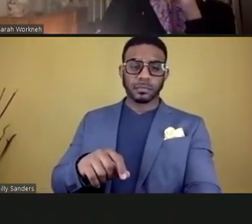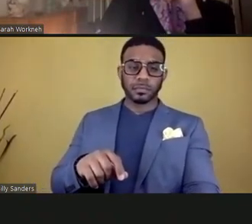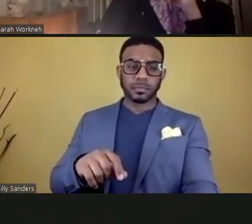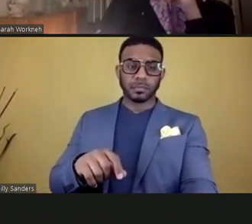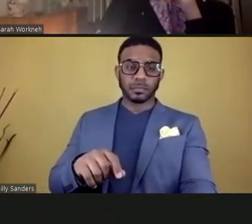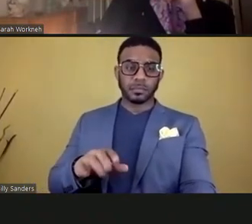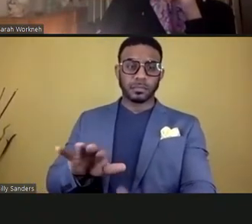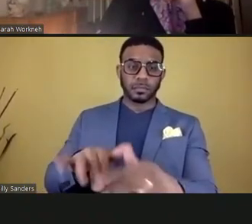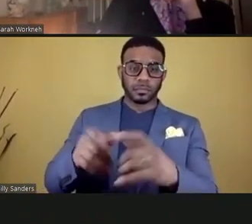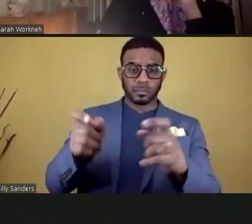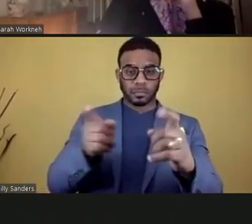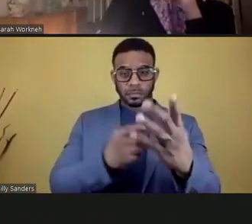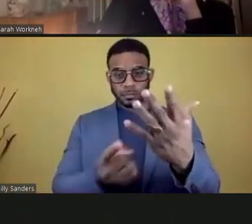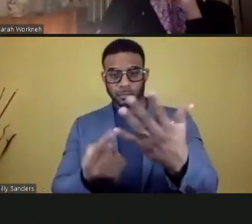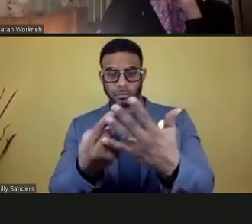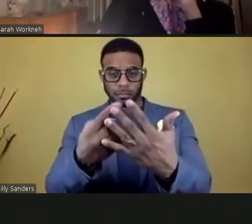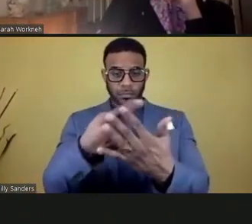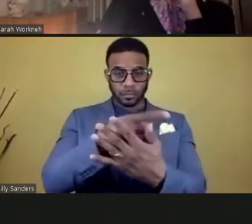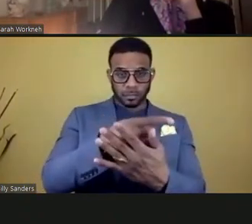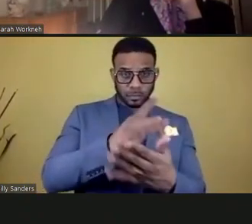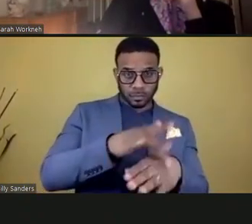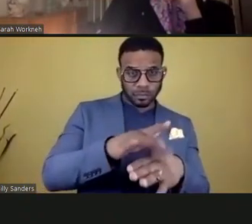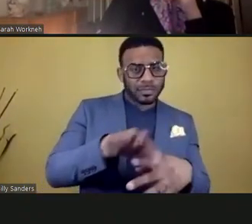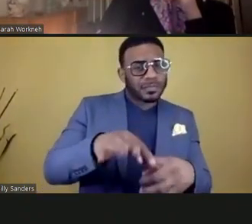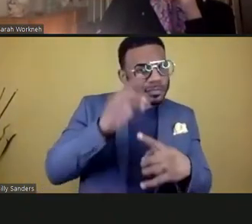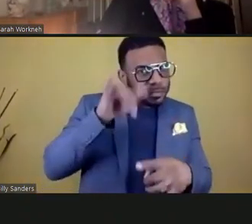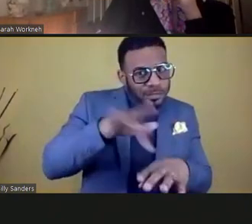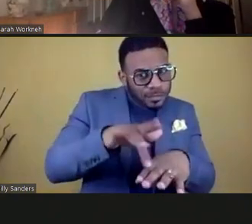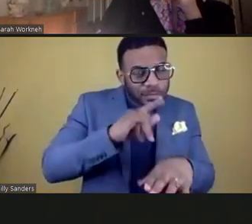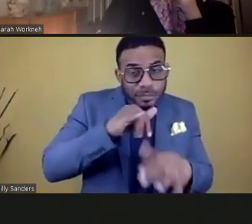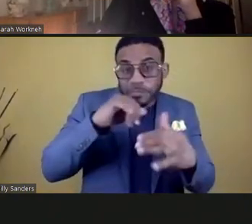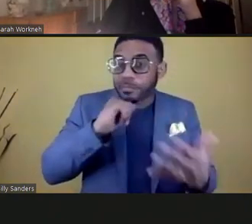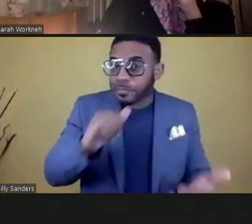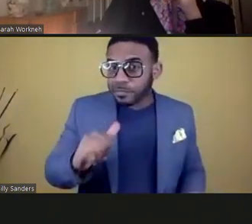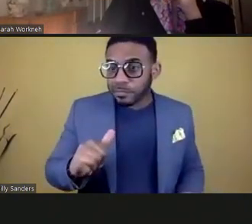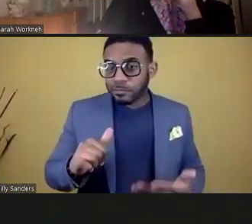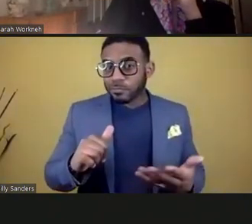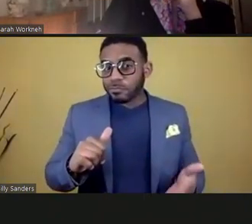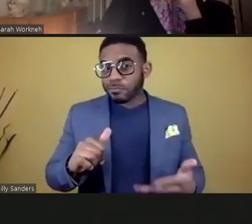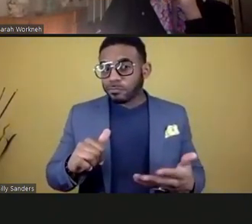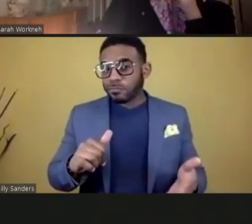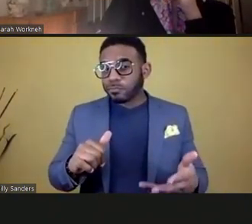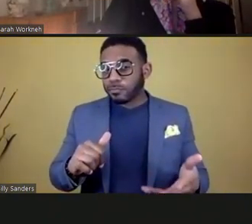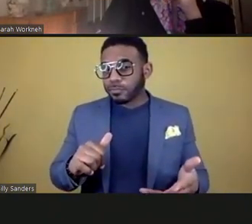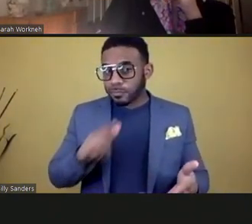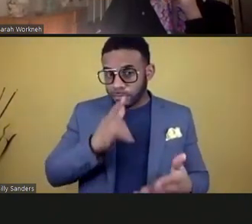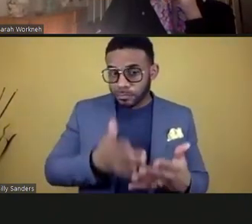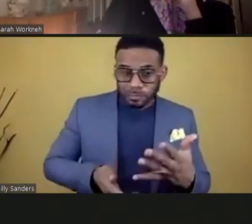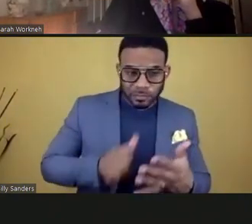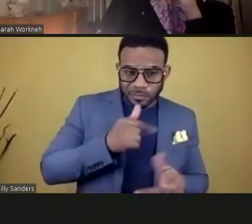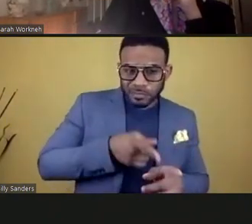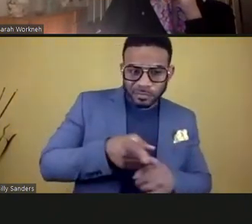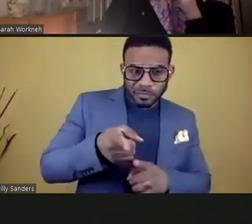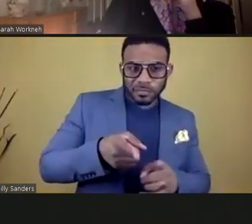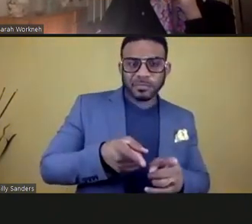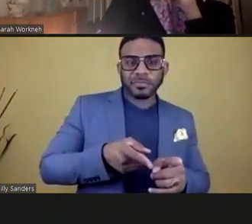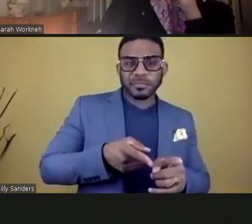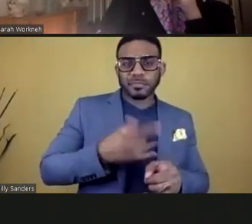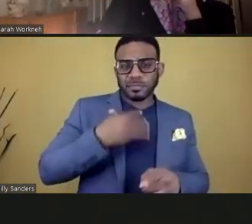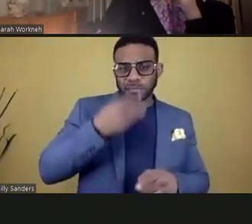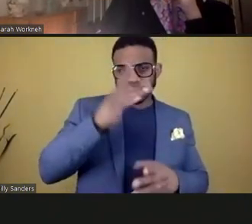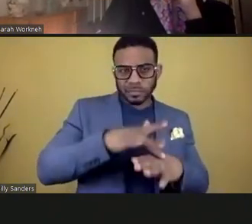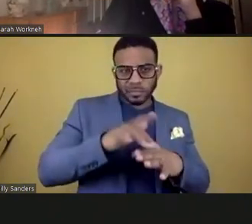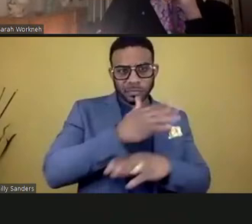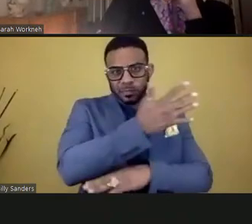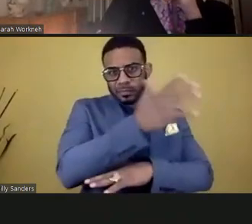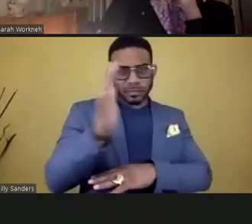how to maneuver and navigate space, especially if that space is not, is a primarily white space in the woods.